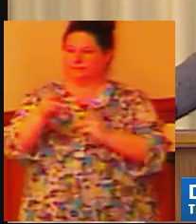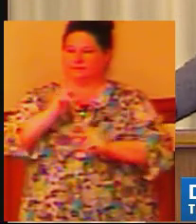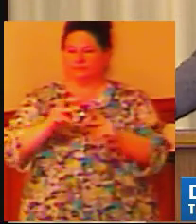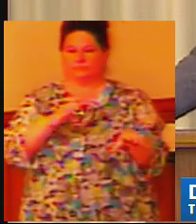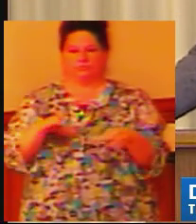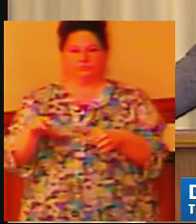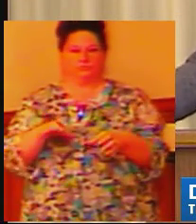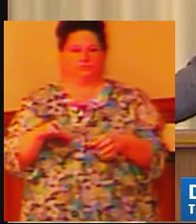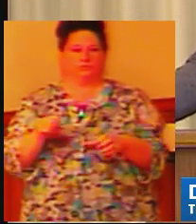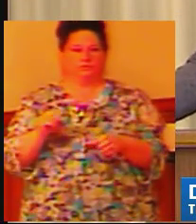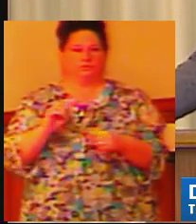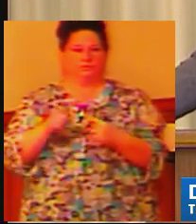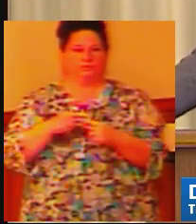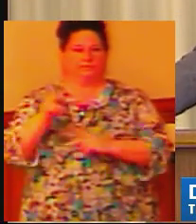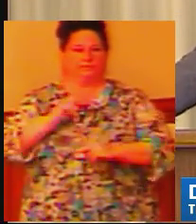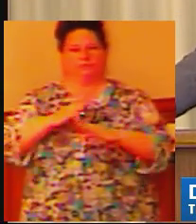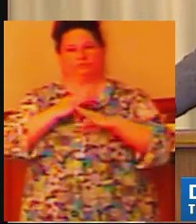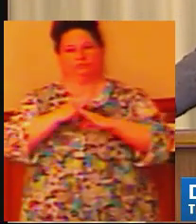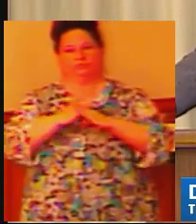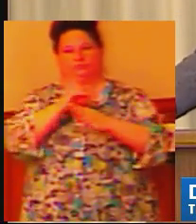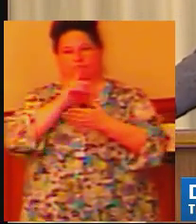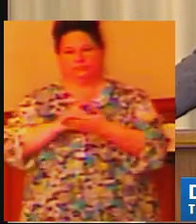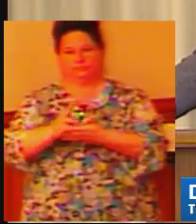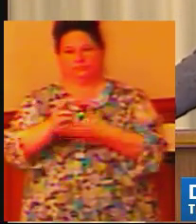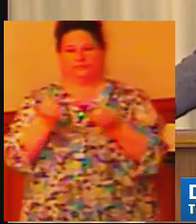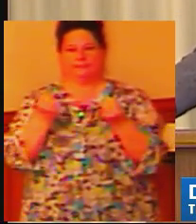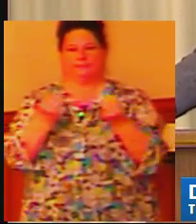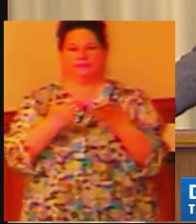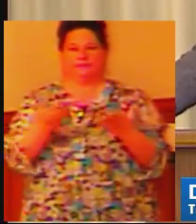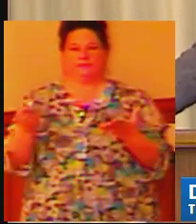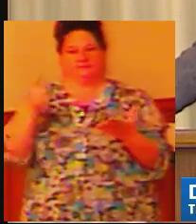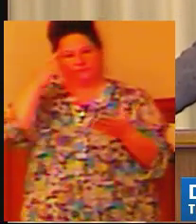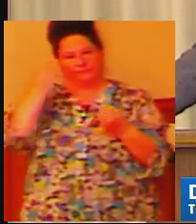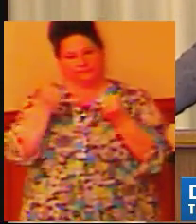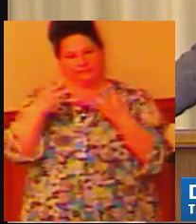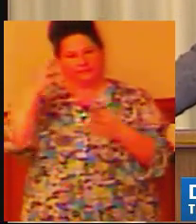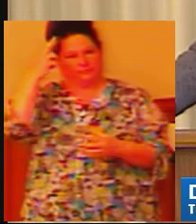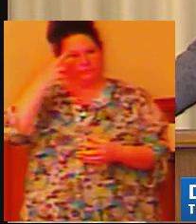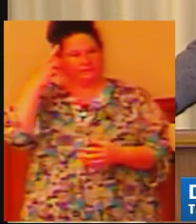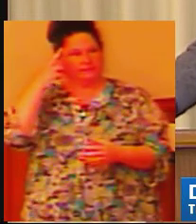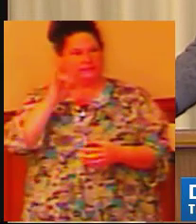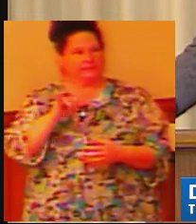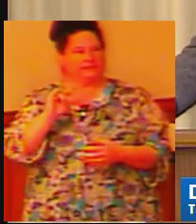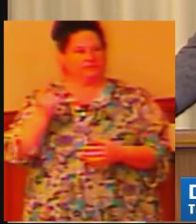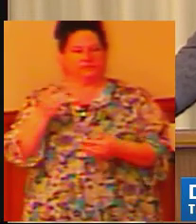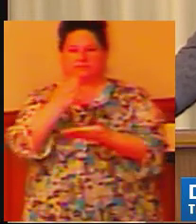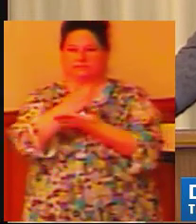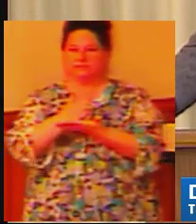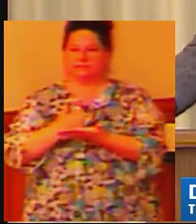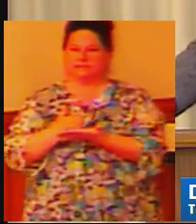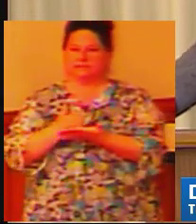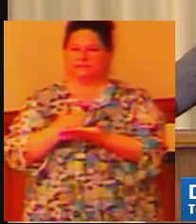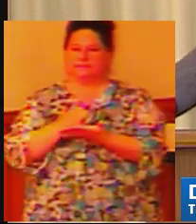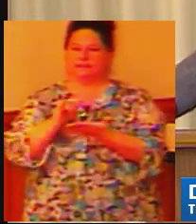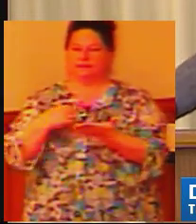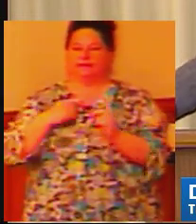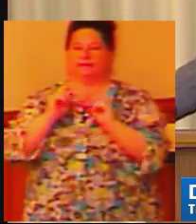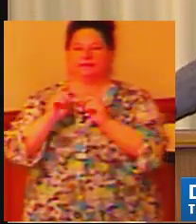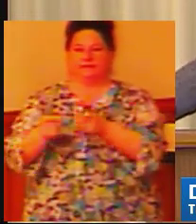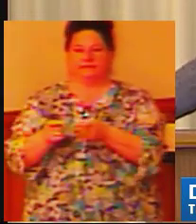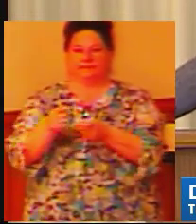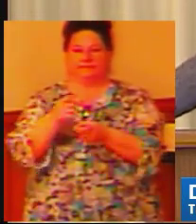does. So when men resist the truth in many ways and for many reasons, and that's just some of them that I gave